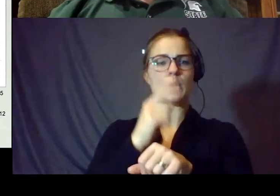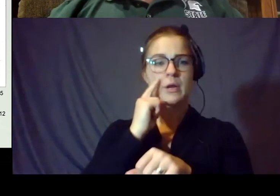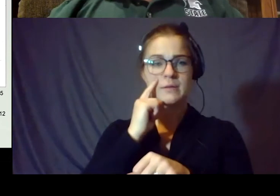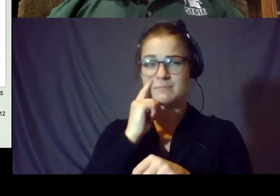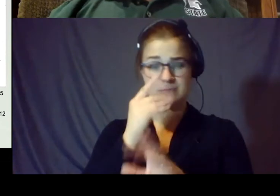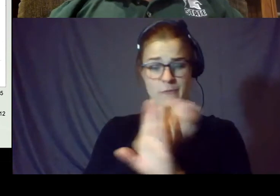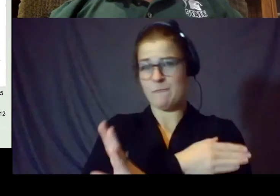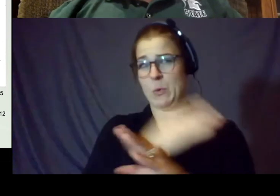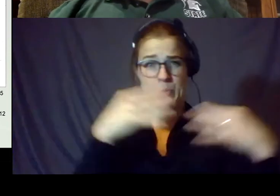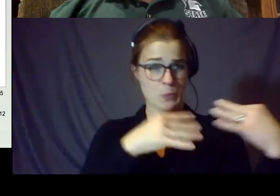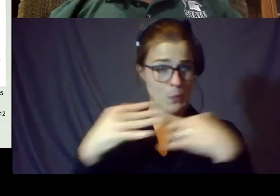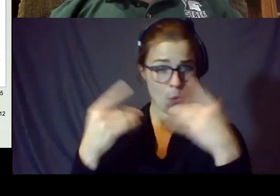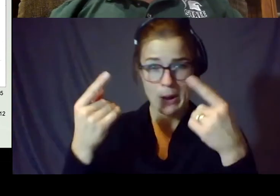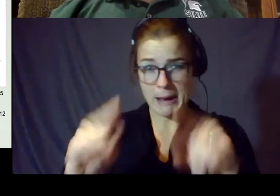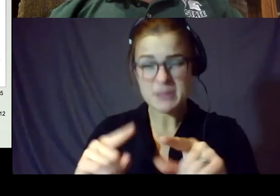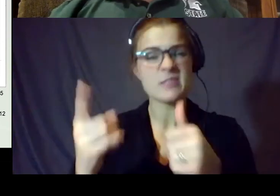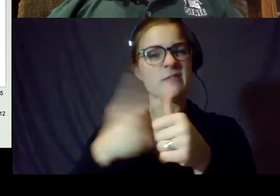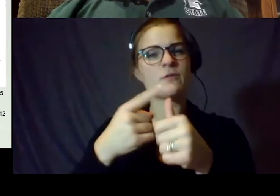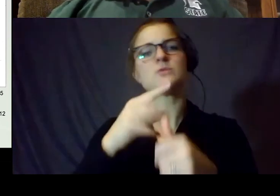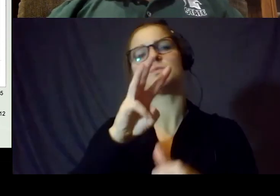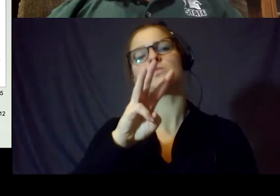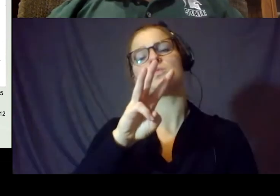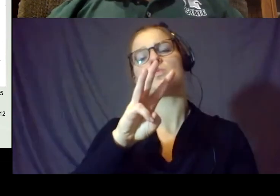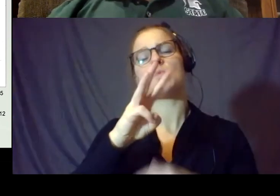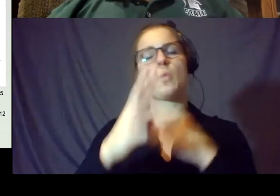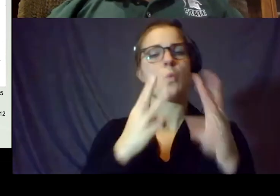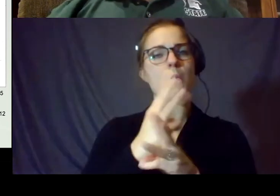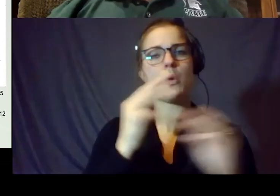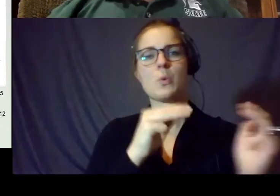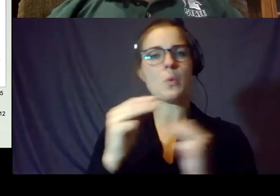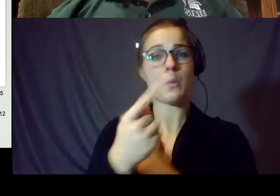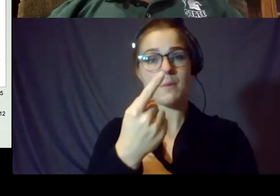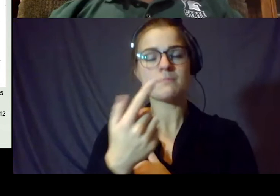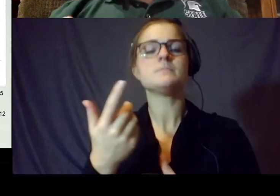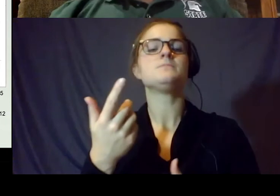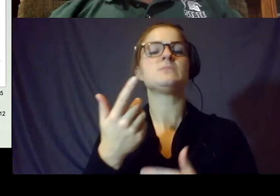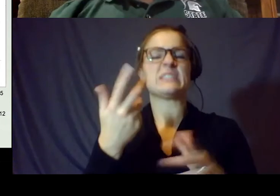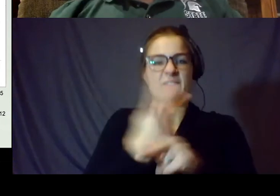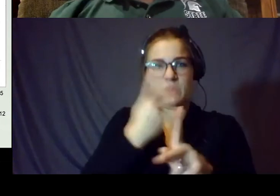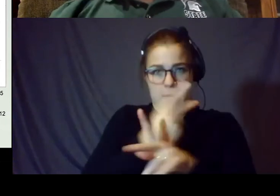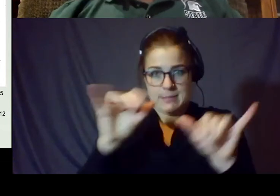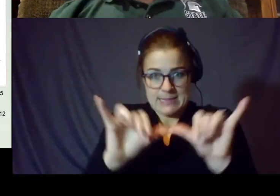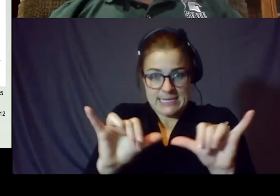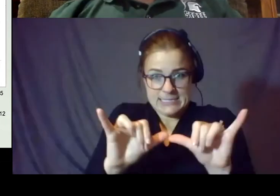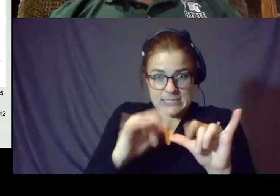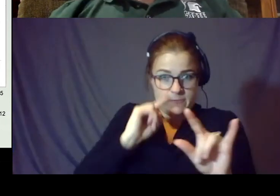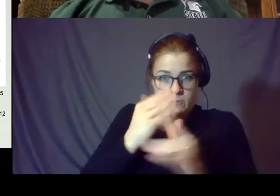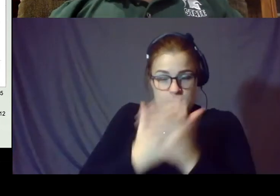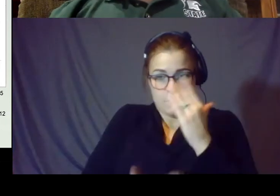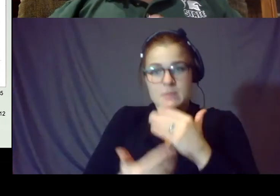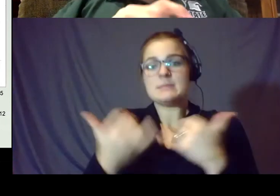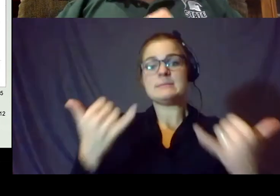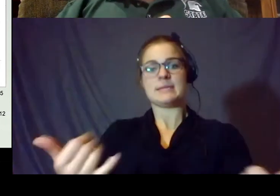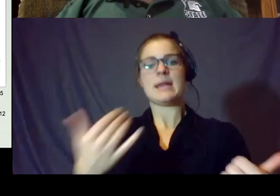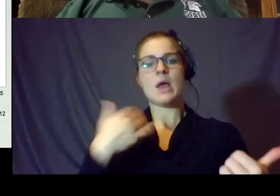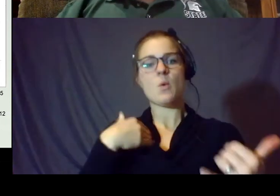war, and before the First World War, and they determined the distance to some of these. So now we had a yardstick.